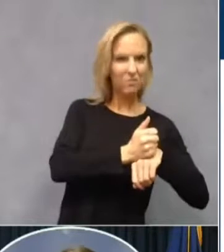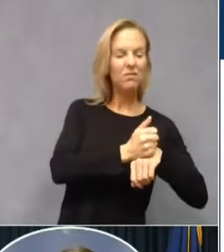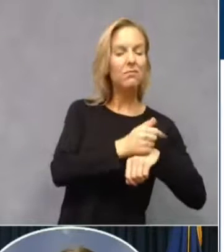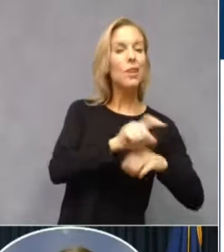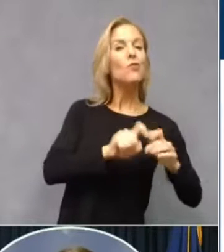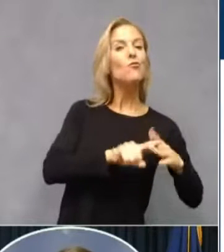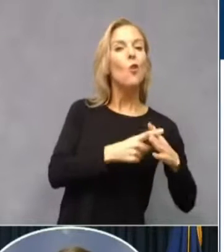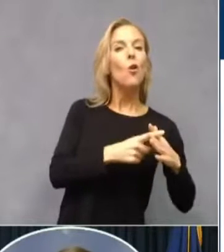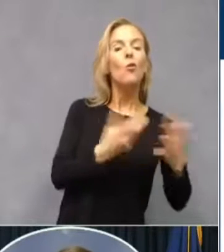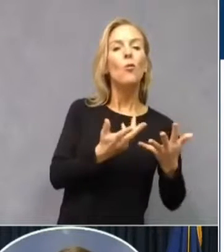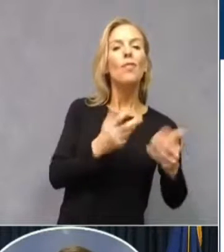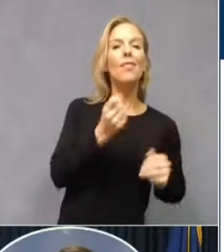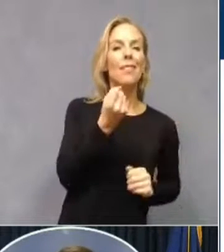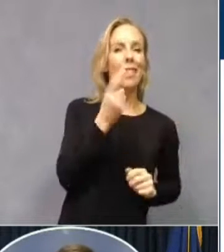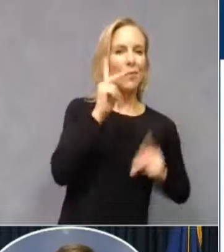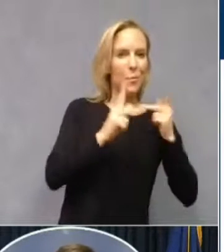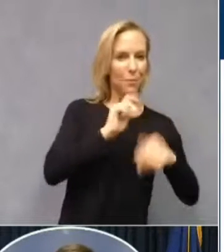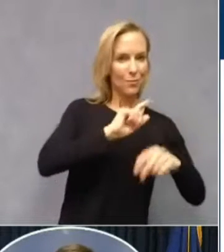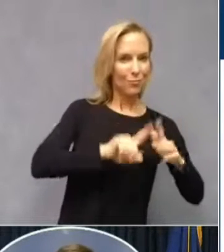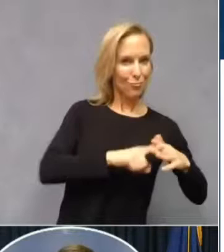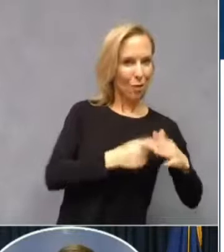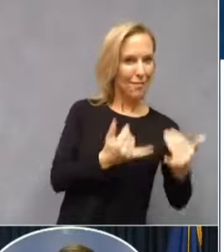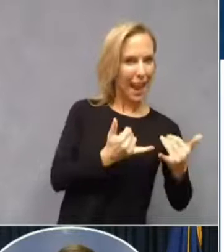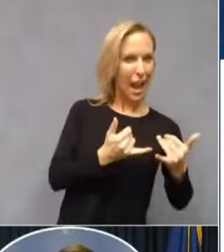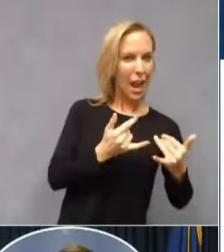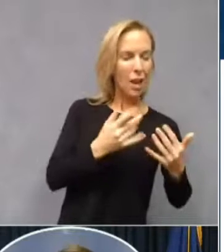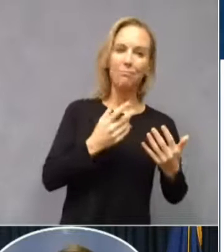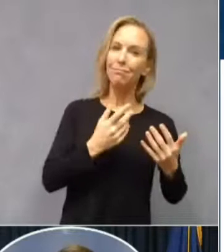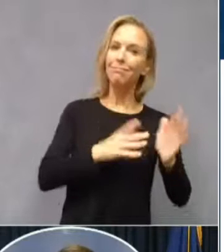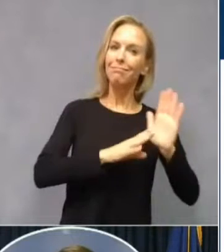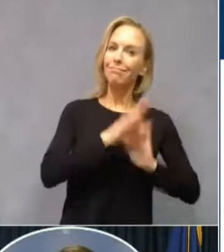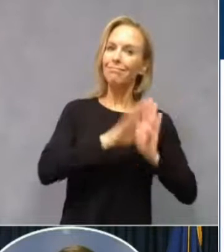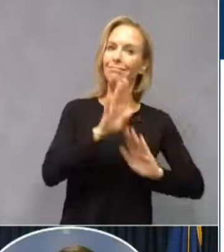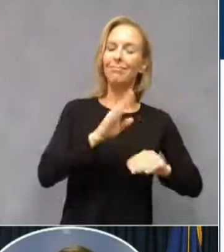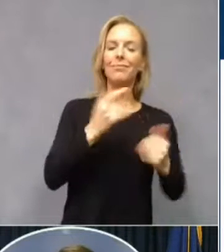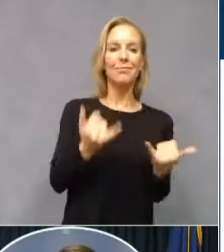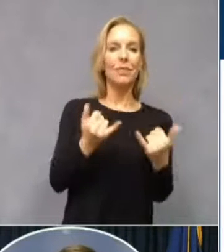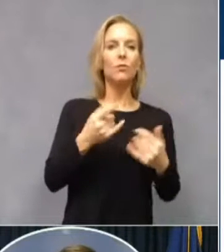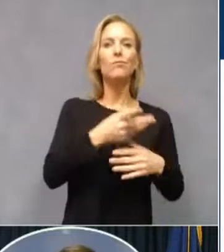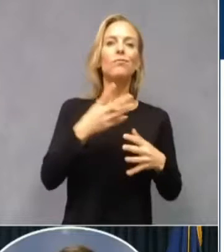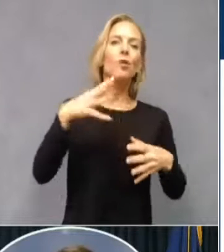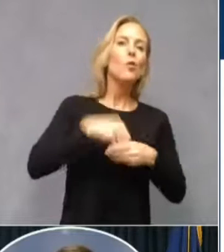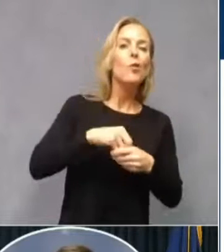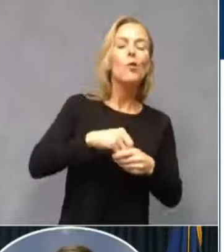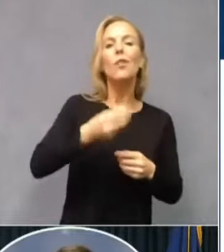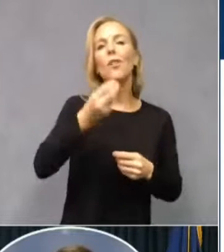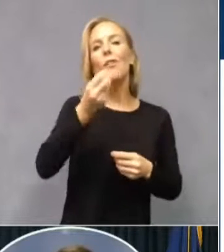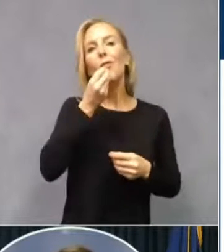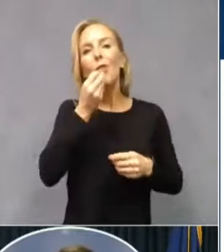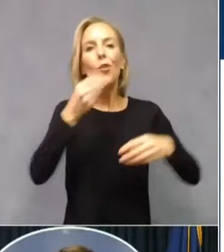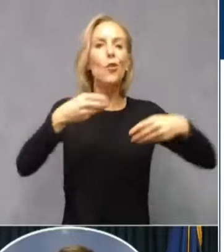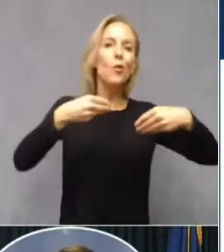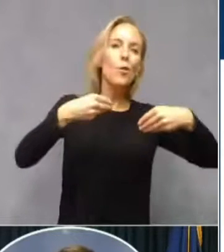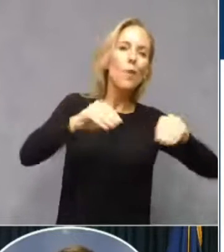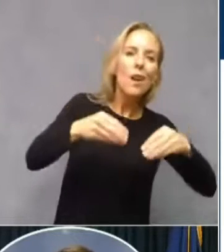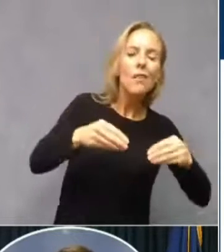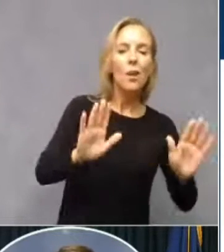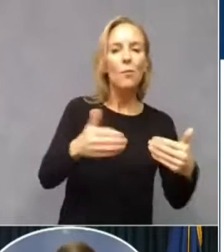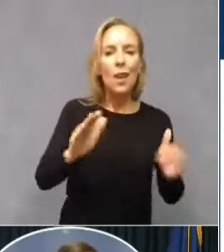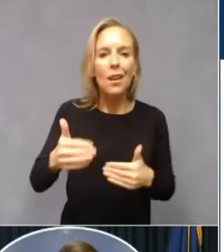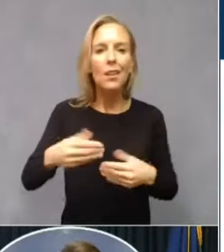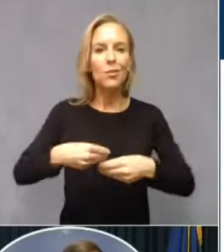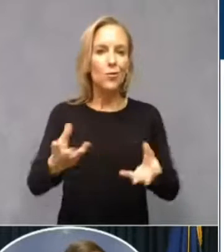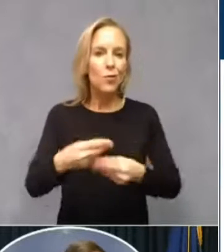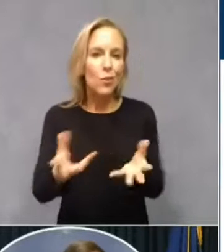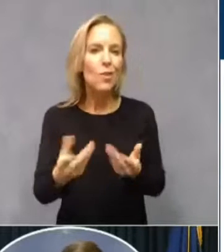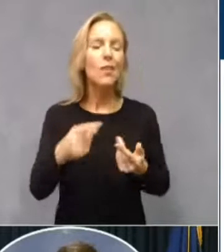people. And today it serves major industries that include food and beverage, manufacturing, packaging, distribution,